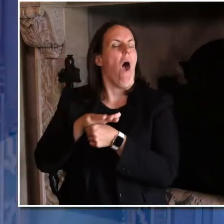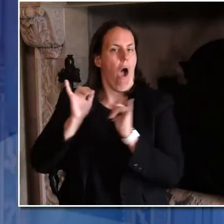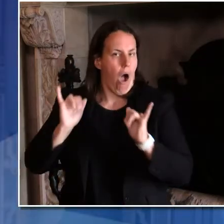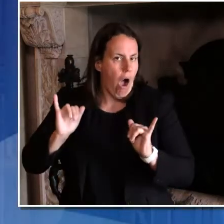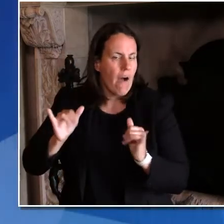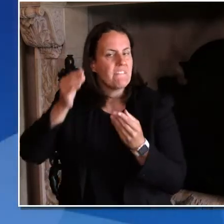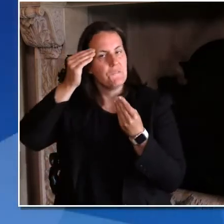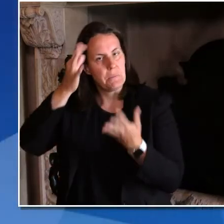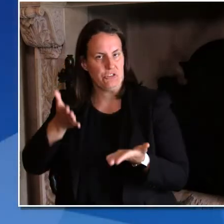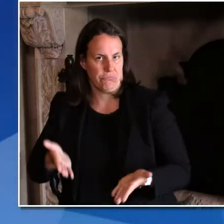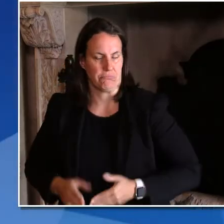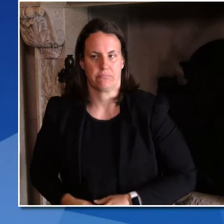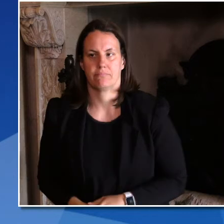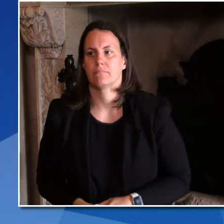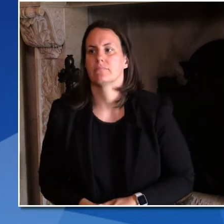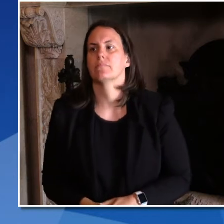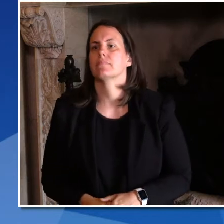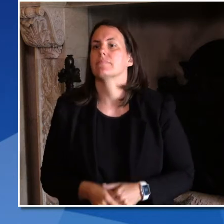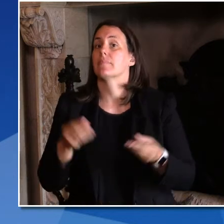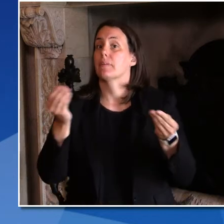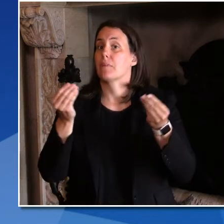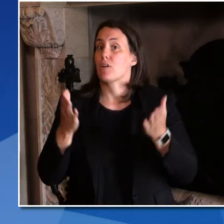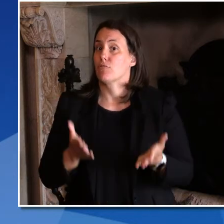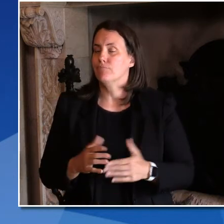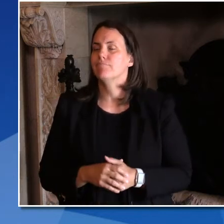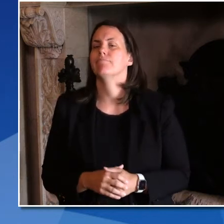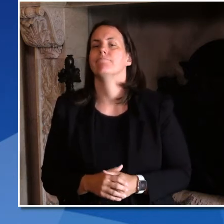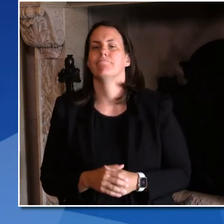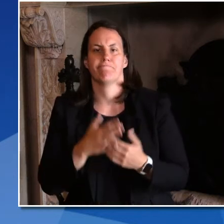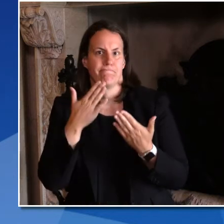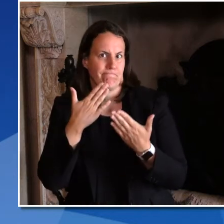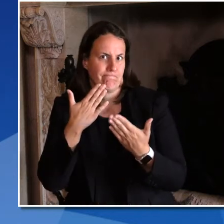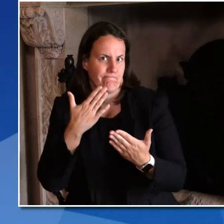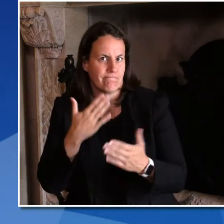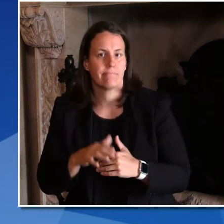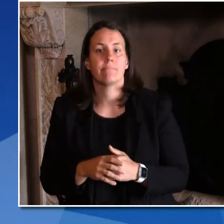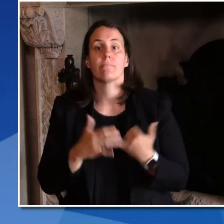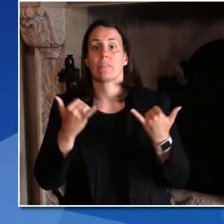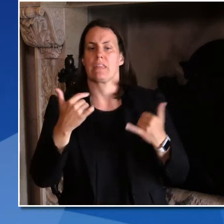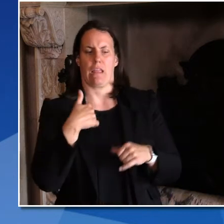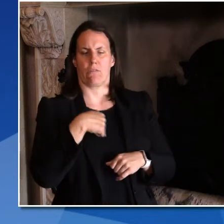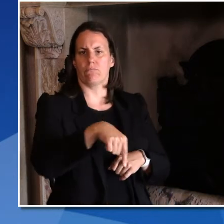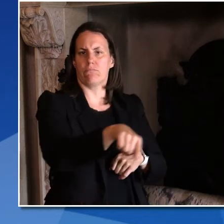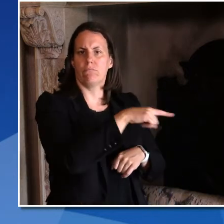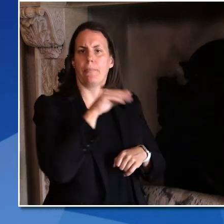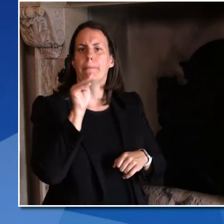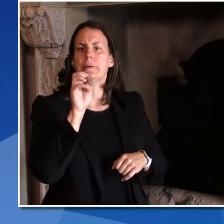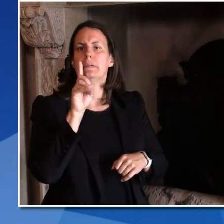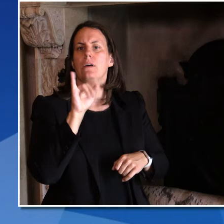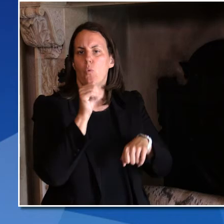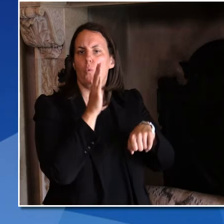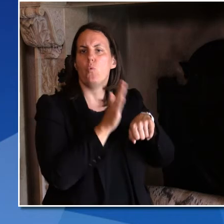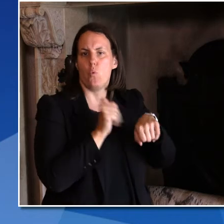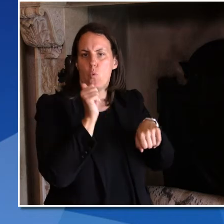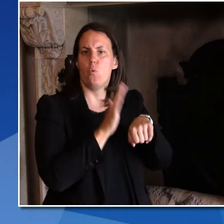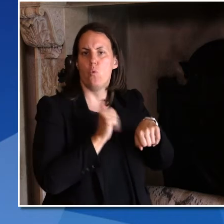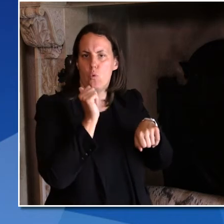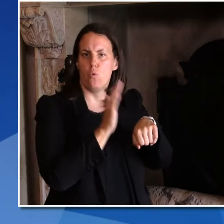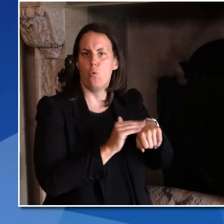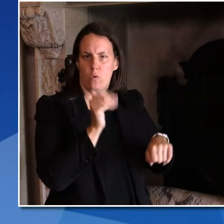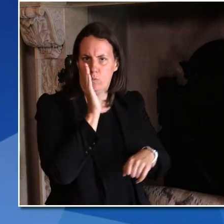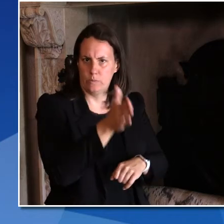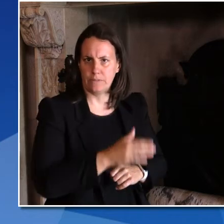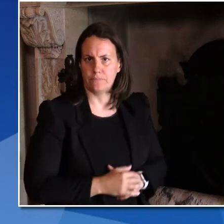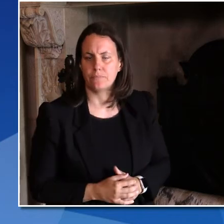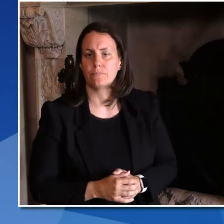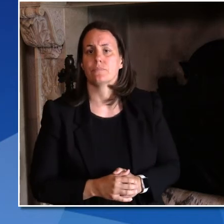up to questions. A reminder to maintain audio quality, to keep phones on mute until it's time to ask your questions. And today we will be allowing 2 questions,